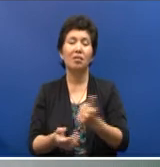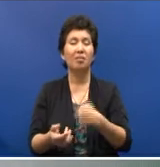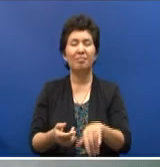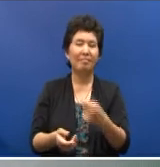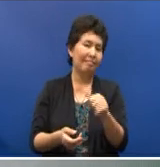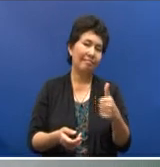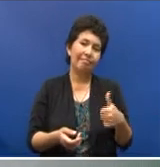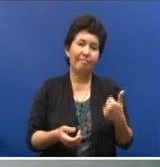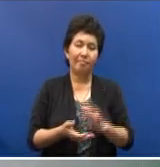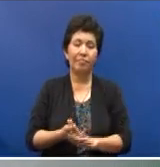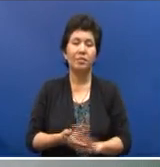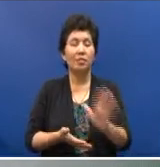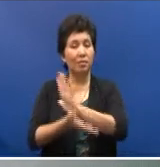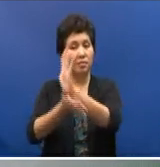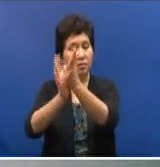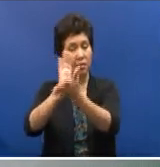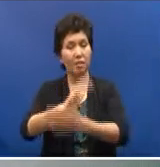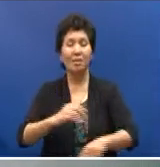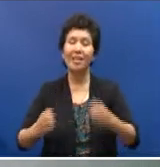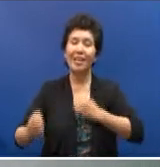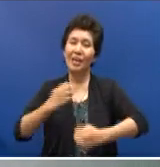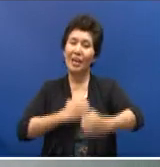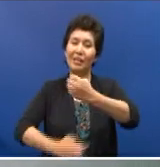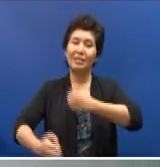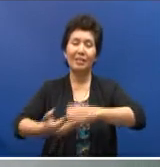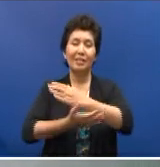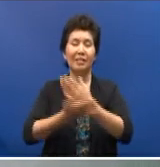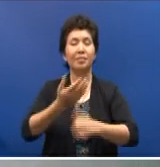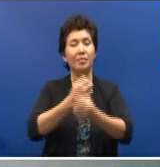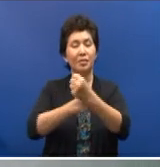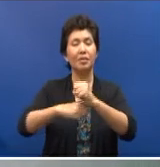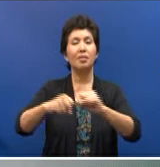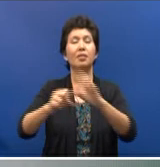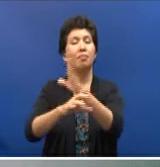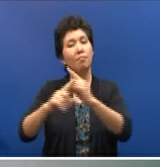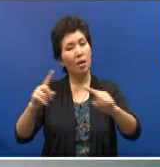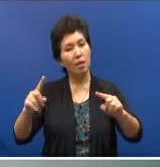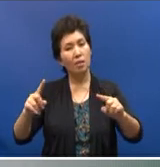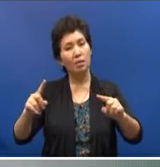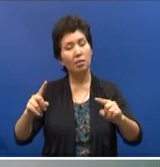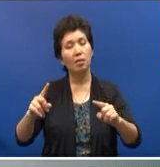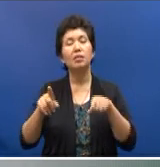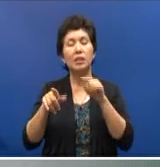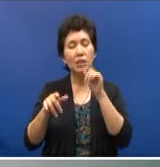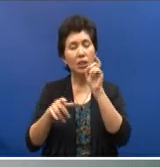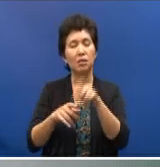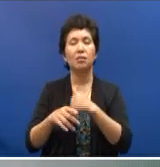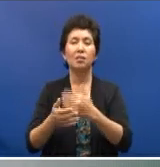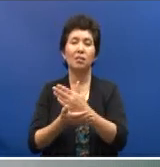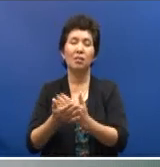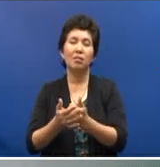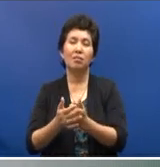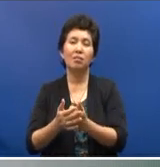like. Okay, so they enjoy some job security, okay, but are still somewhat affected